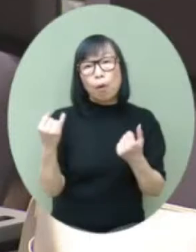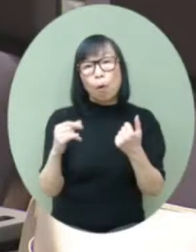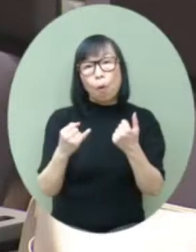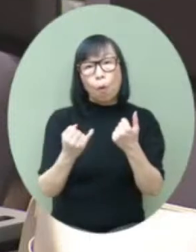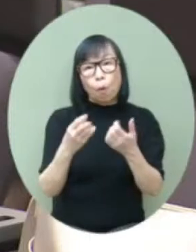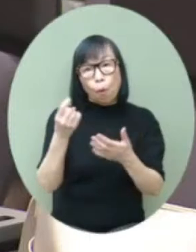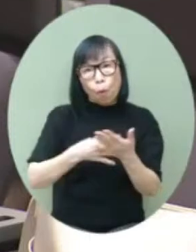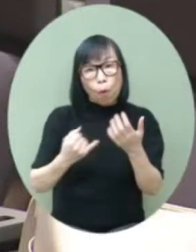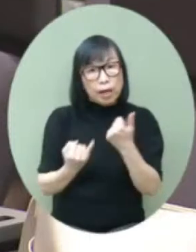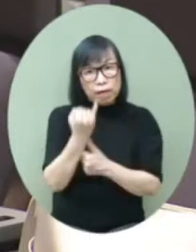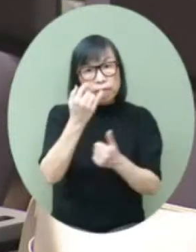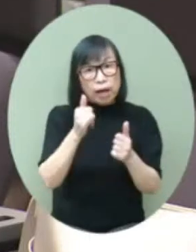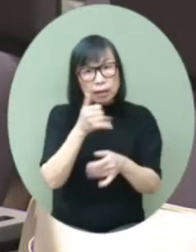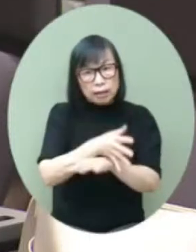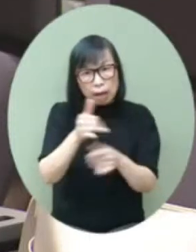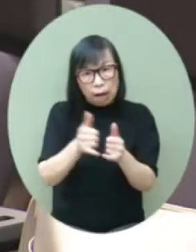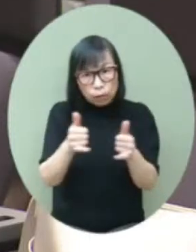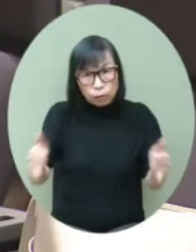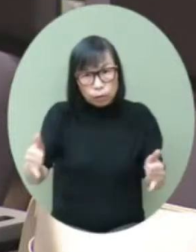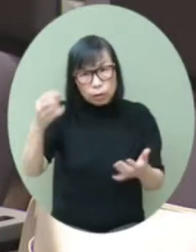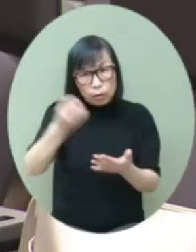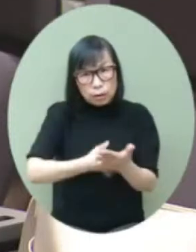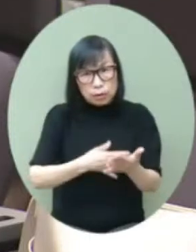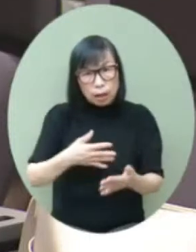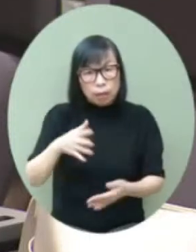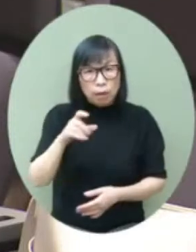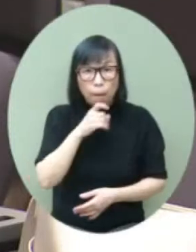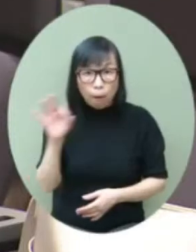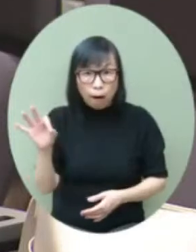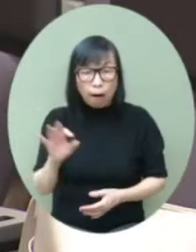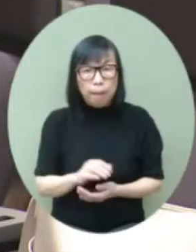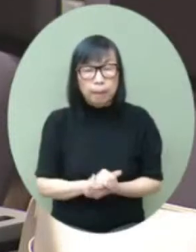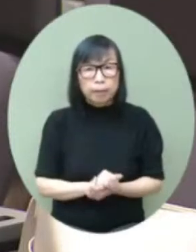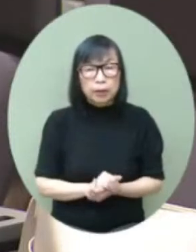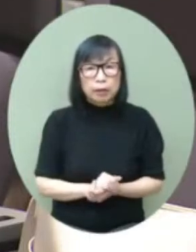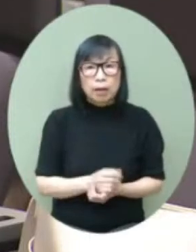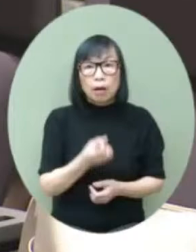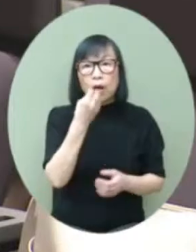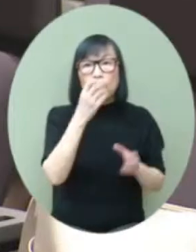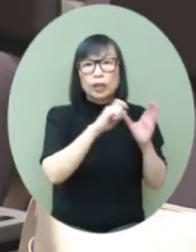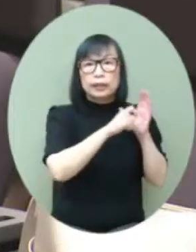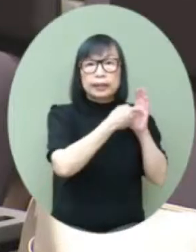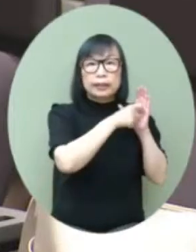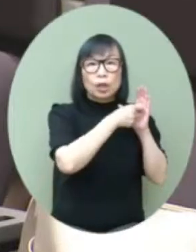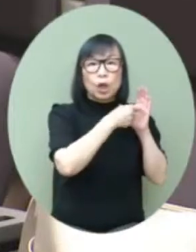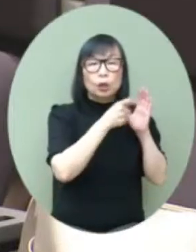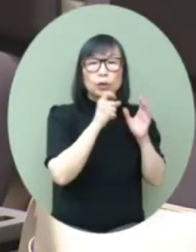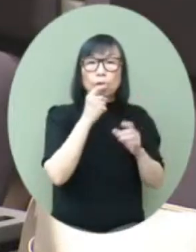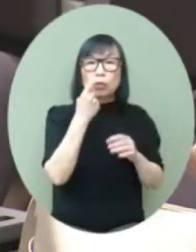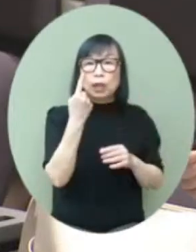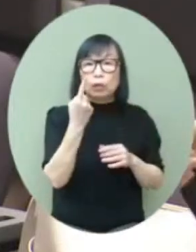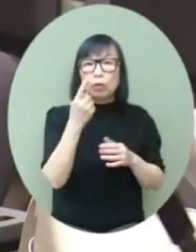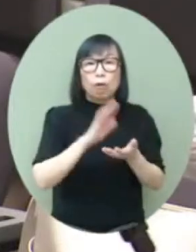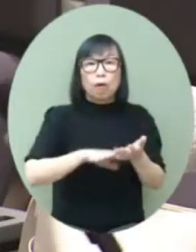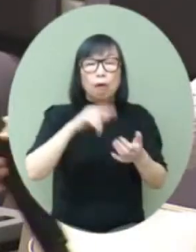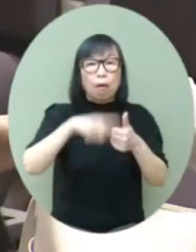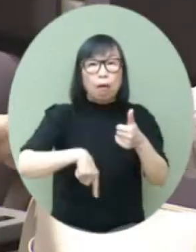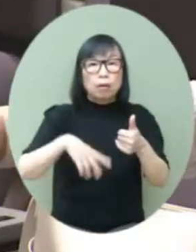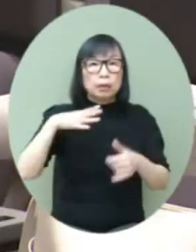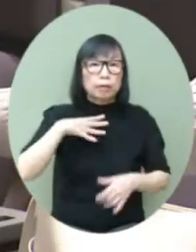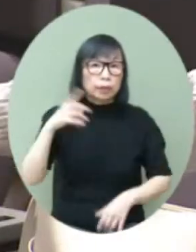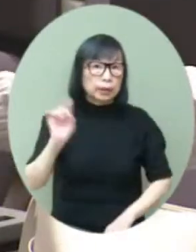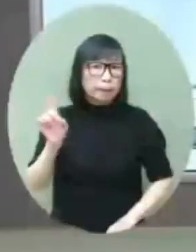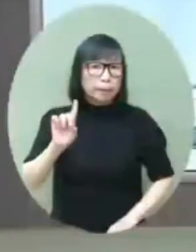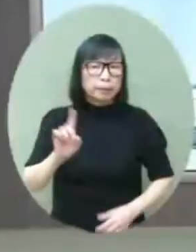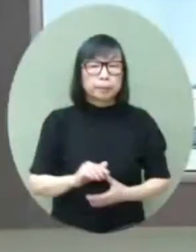which restaurant did the second prelim case from RTHK went before she was infected? Thank you.